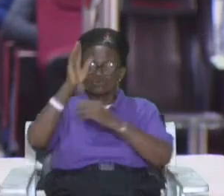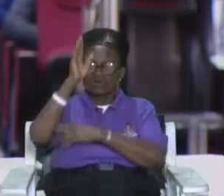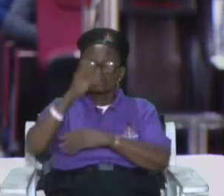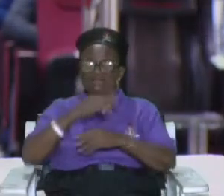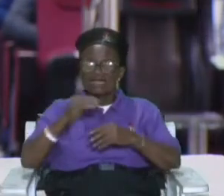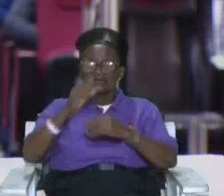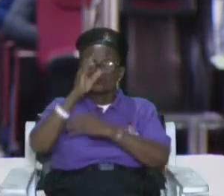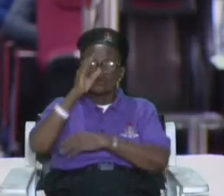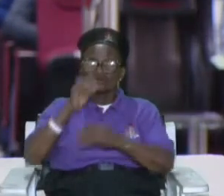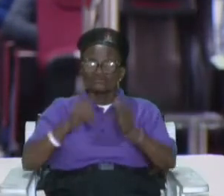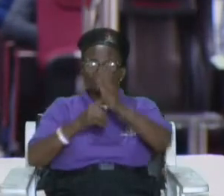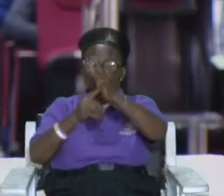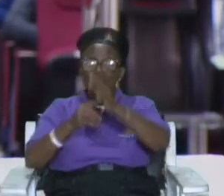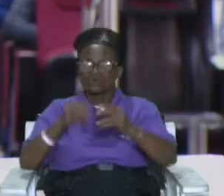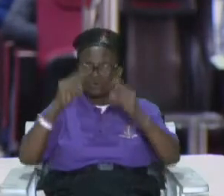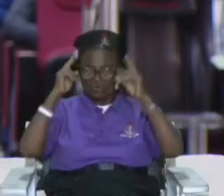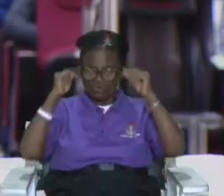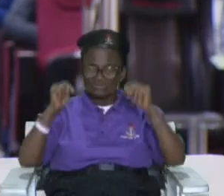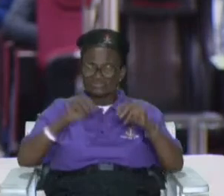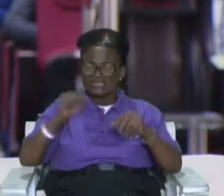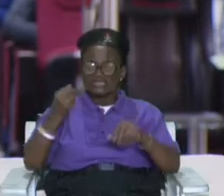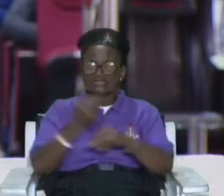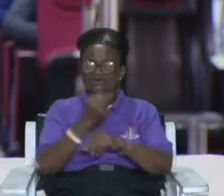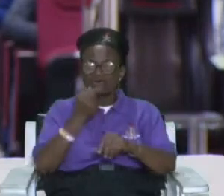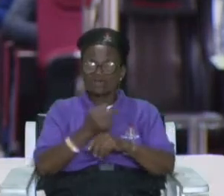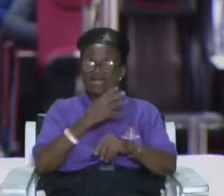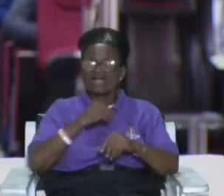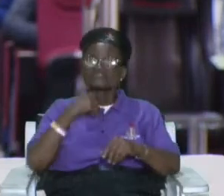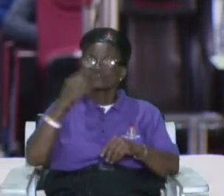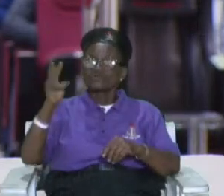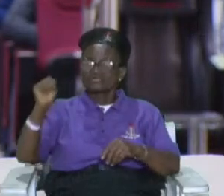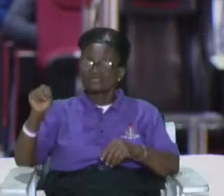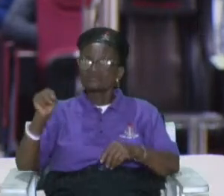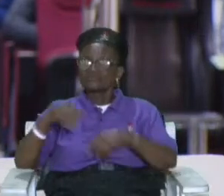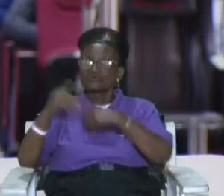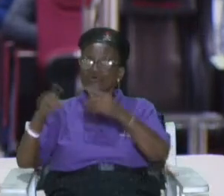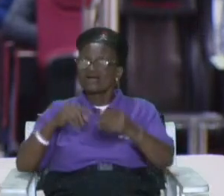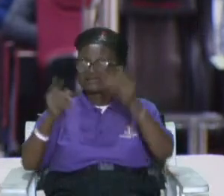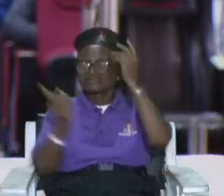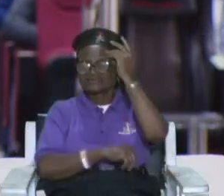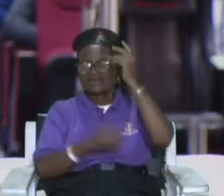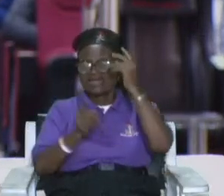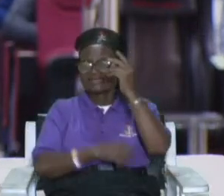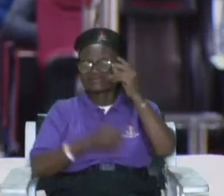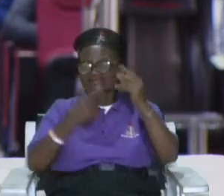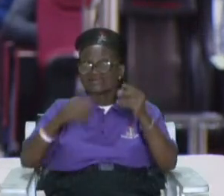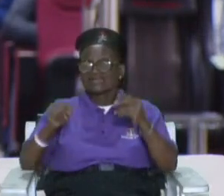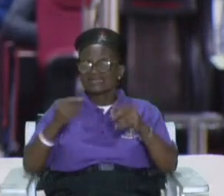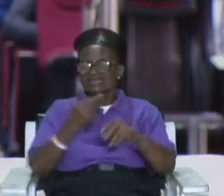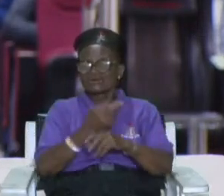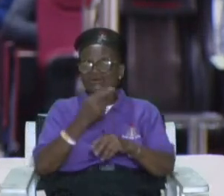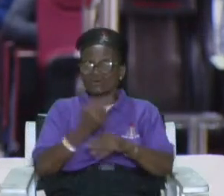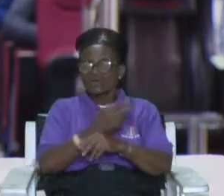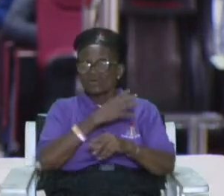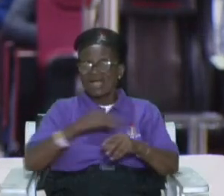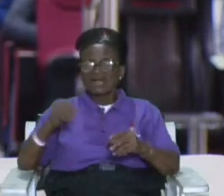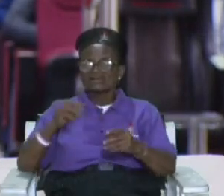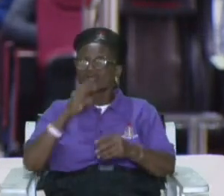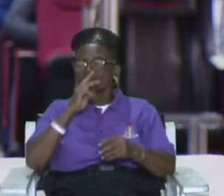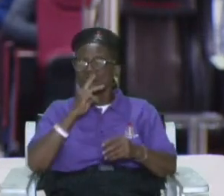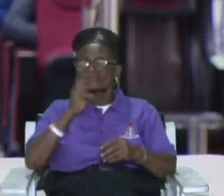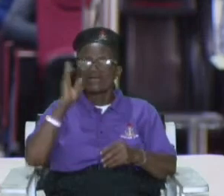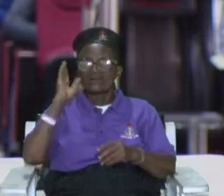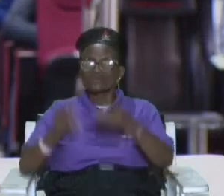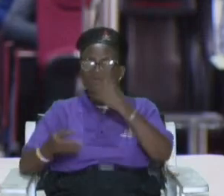rock and told him, go and strike the rock, and water will come out.